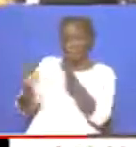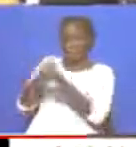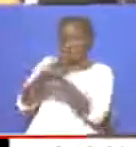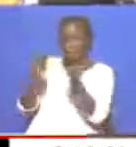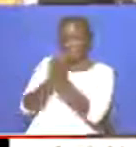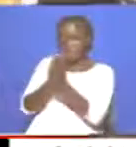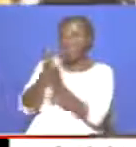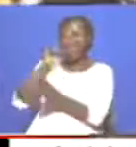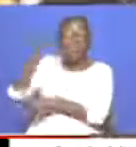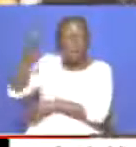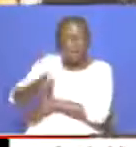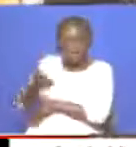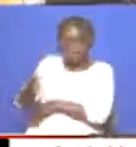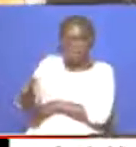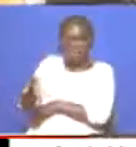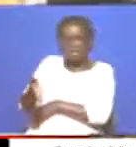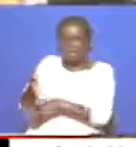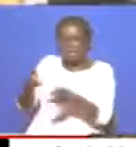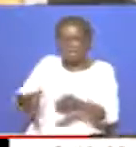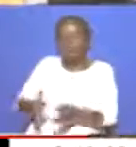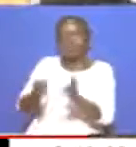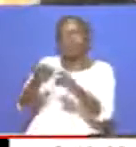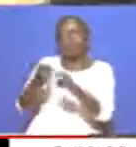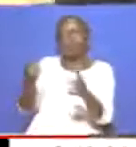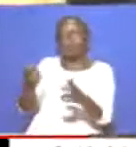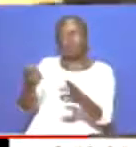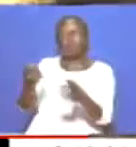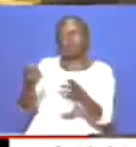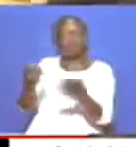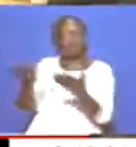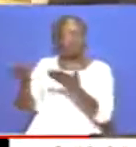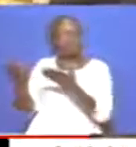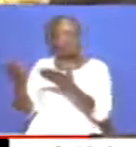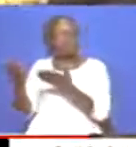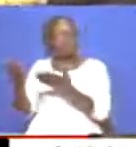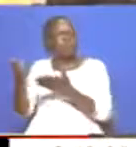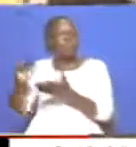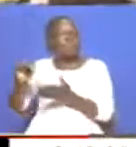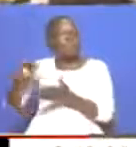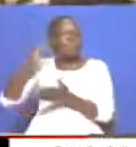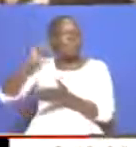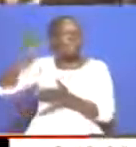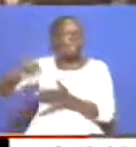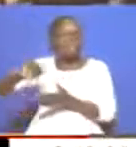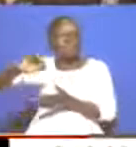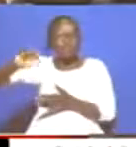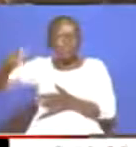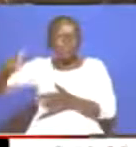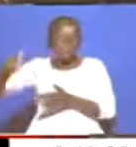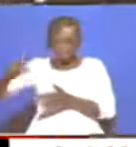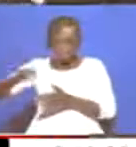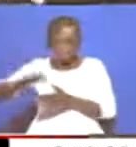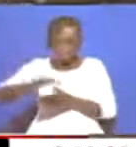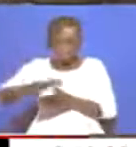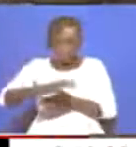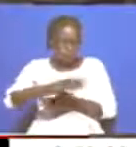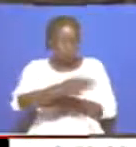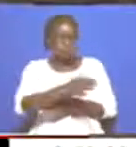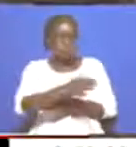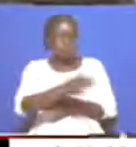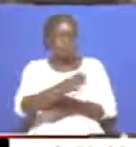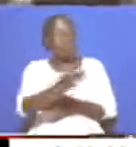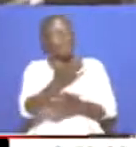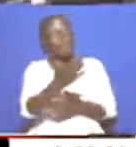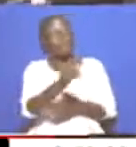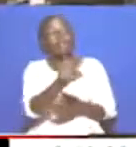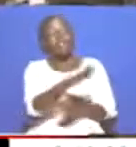Narok. Si barabara ya kutoka kule Narok town mpaka second hand